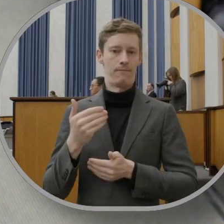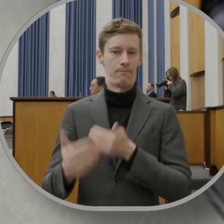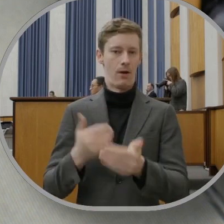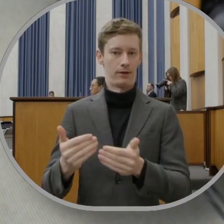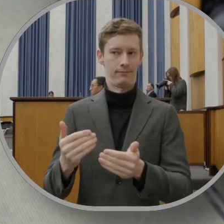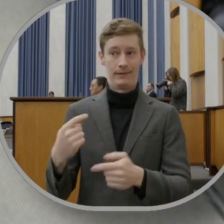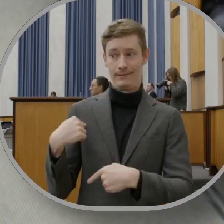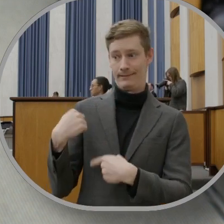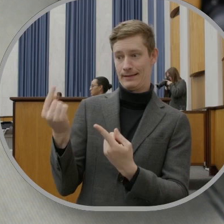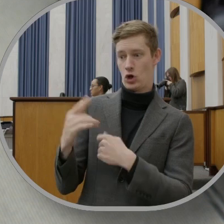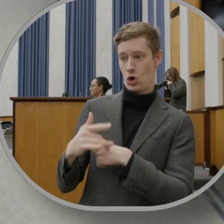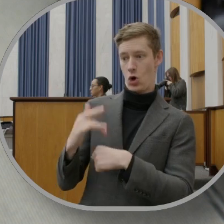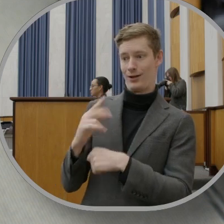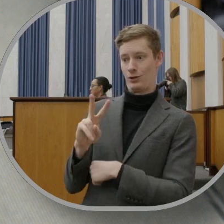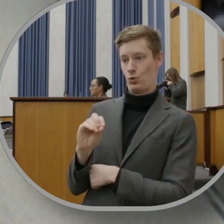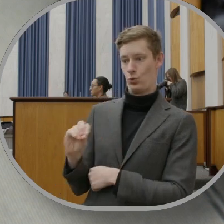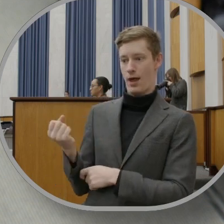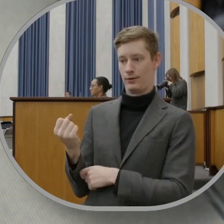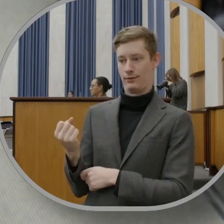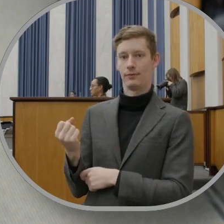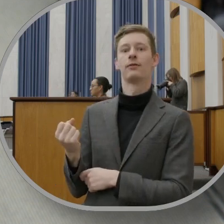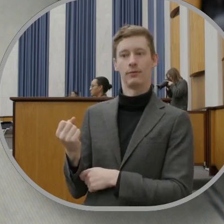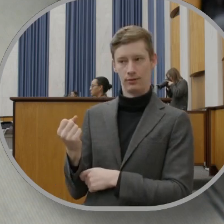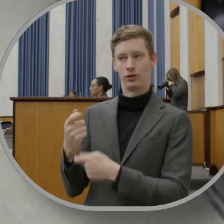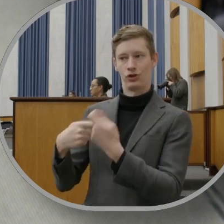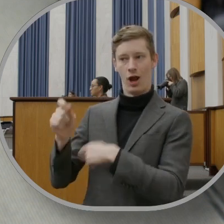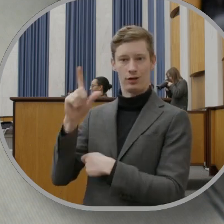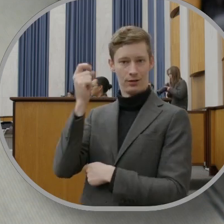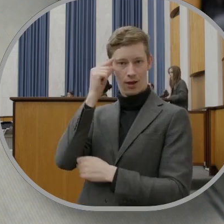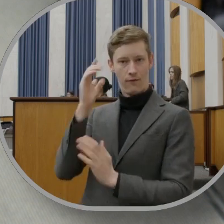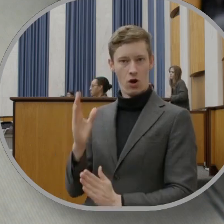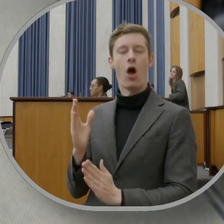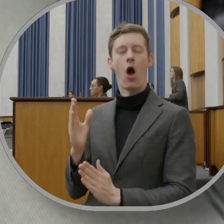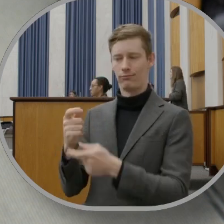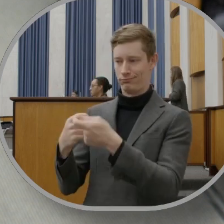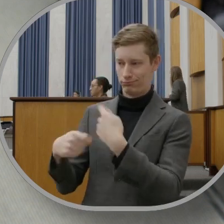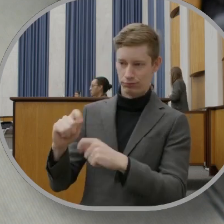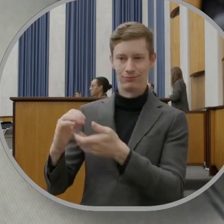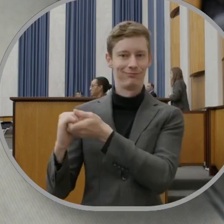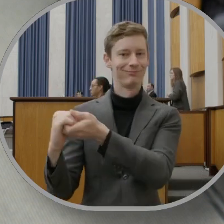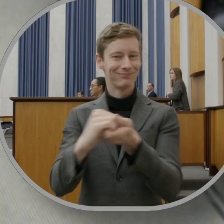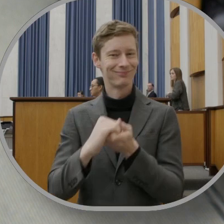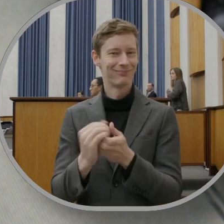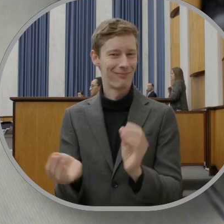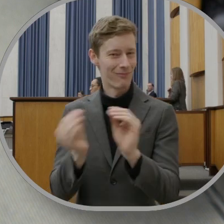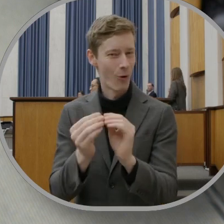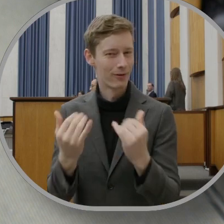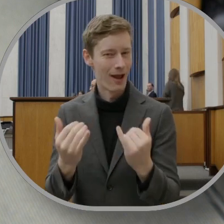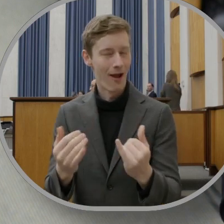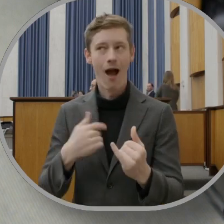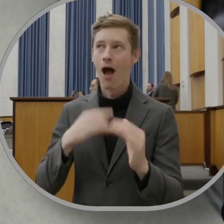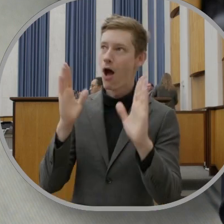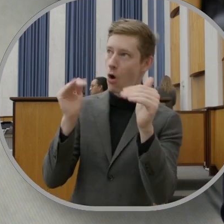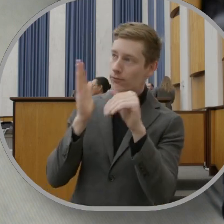early 2000s. And I hope we are setting a new standard for how future councils and administrations can work together